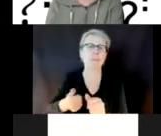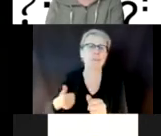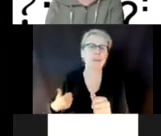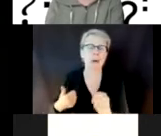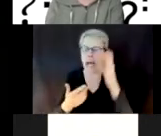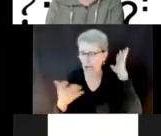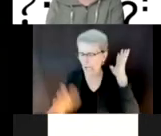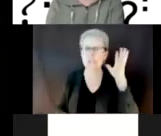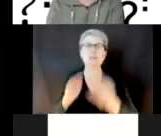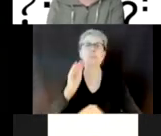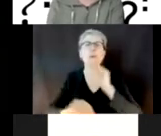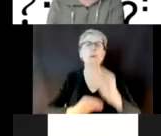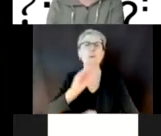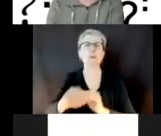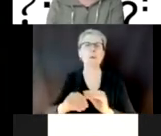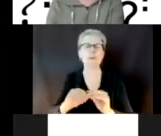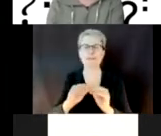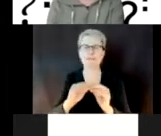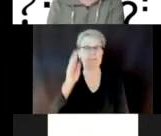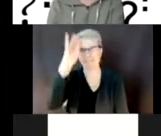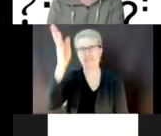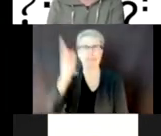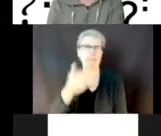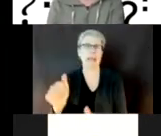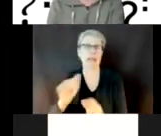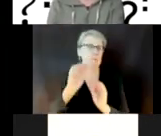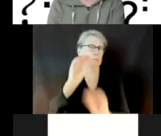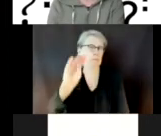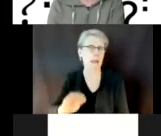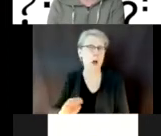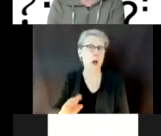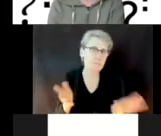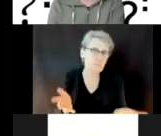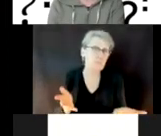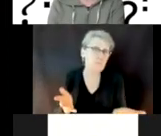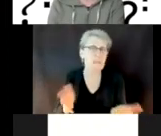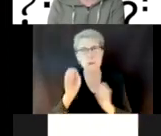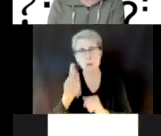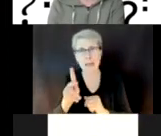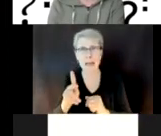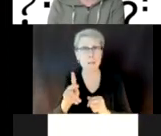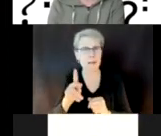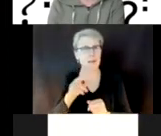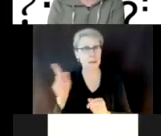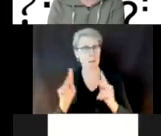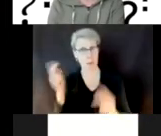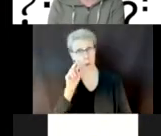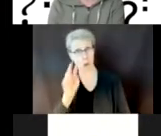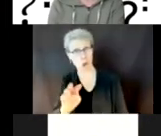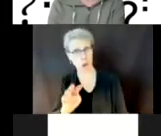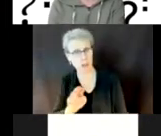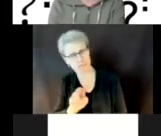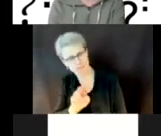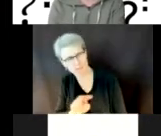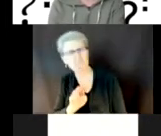throw stuff up there willy-nilly. That's okay, but it gives the impression that you aren't clear